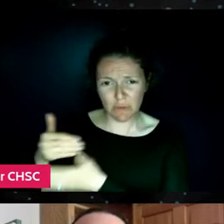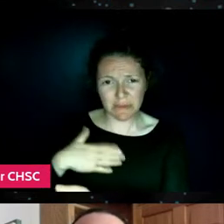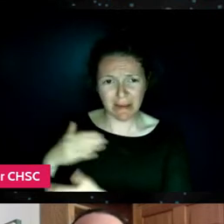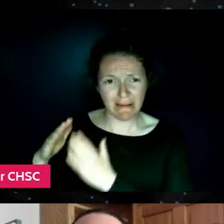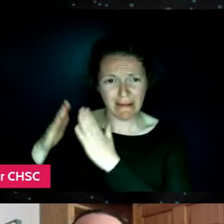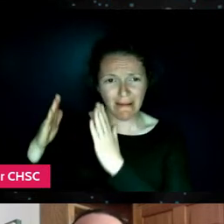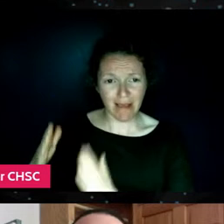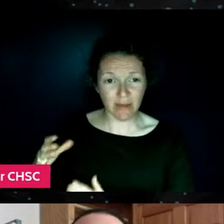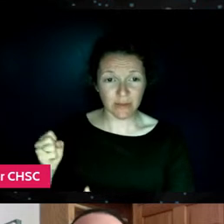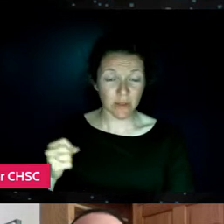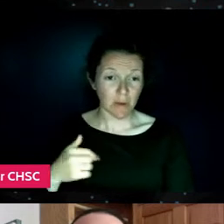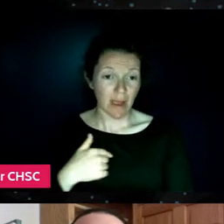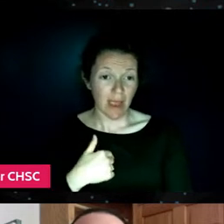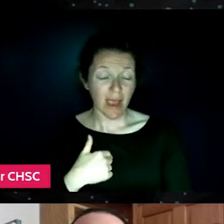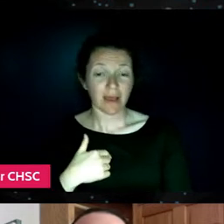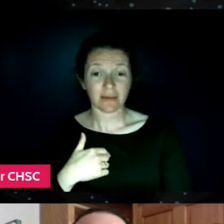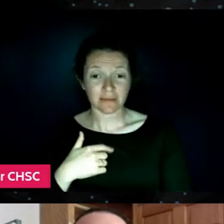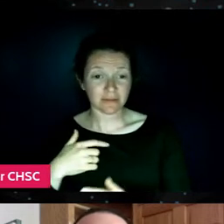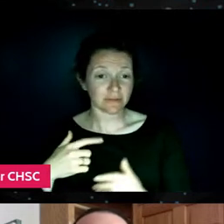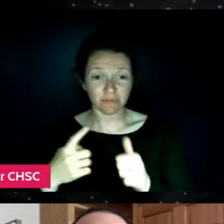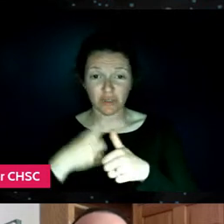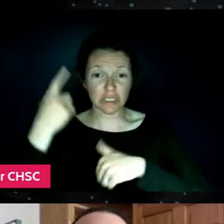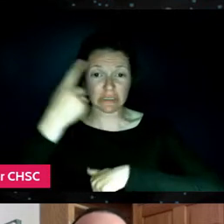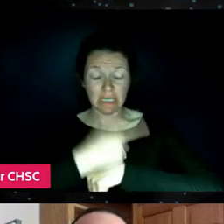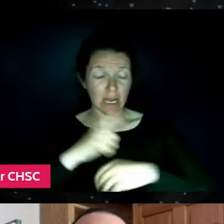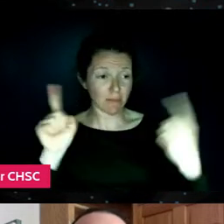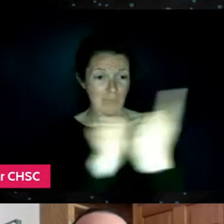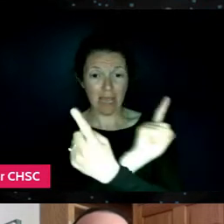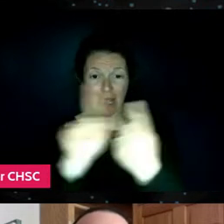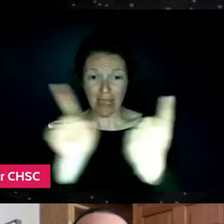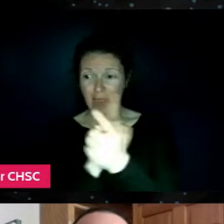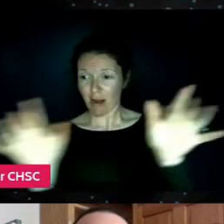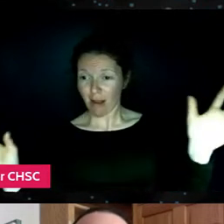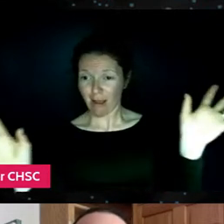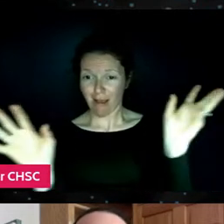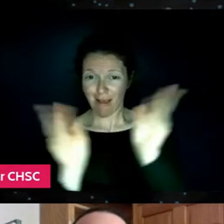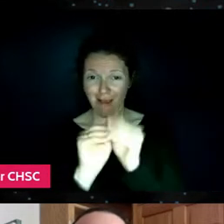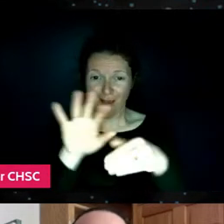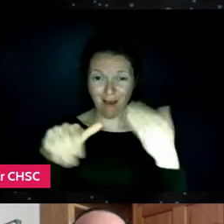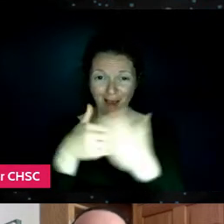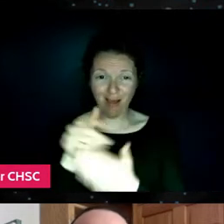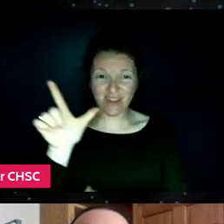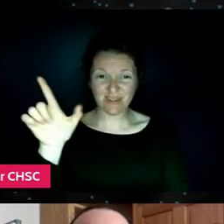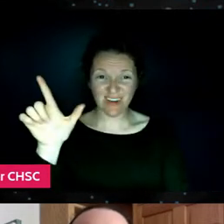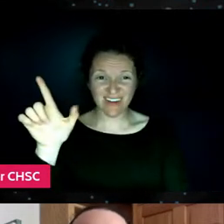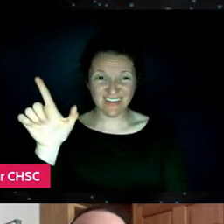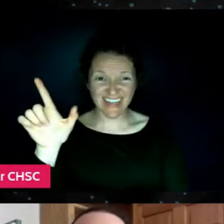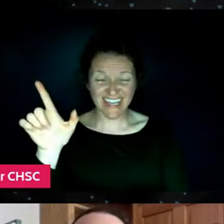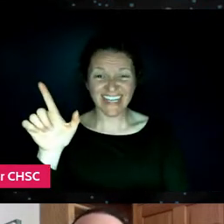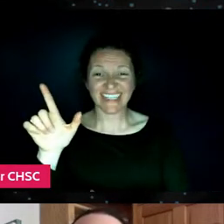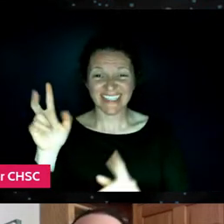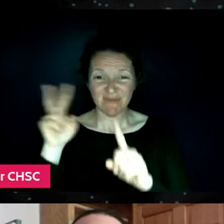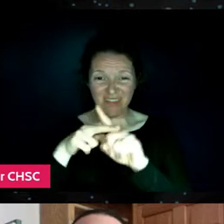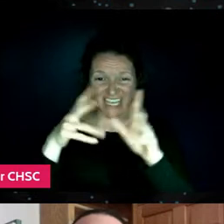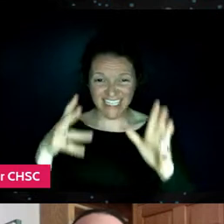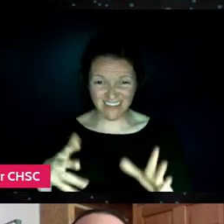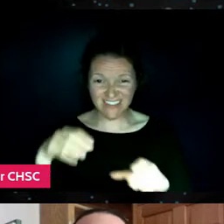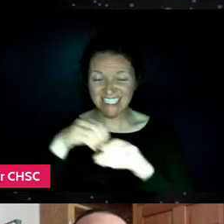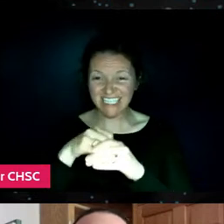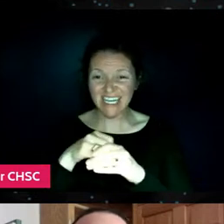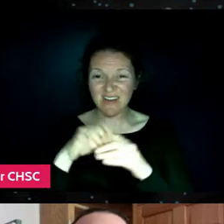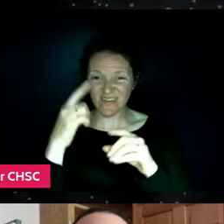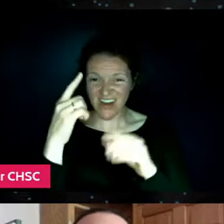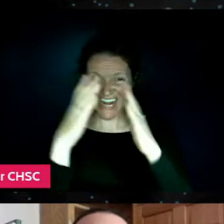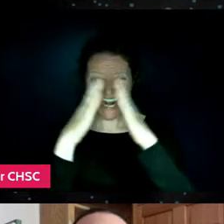So I personally kind of met everyone, basically all 21 of us met for the first time in this house in Eugene, Oregon. And, you know, there was